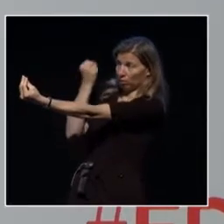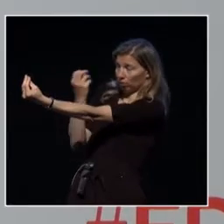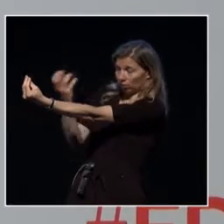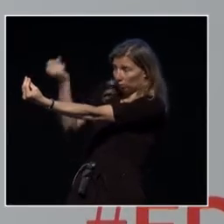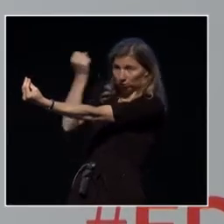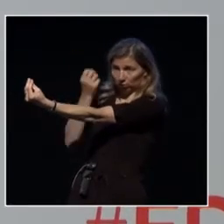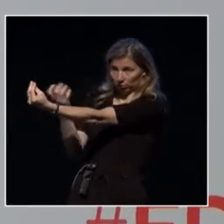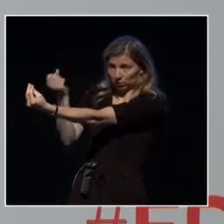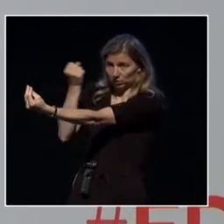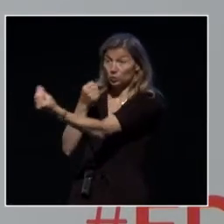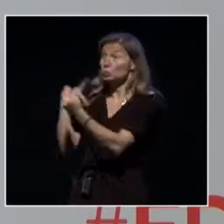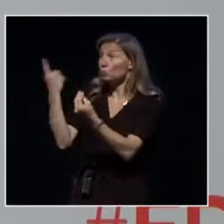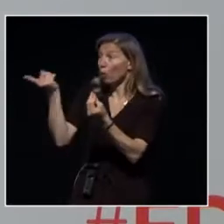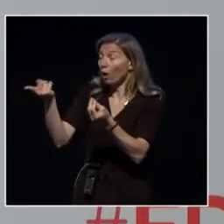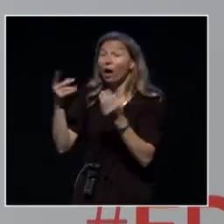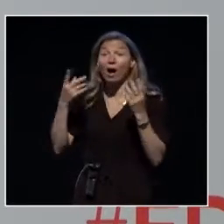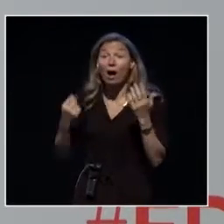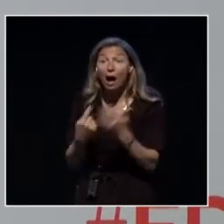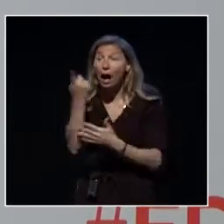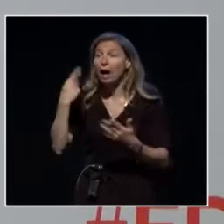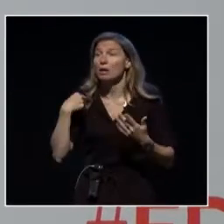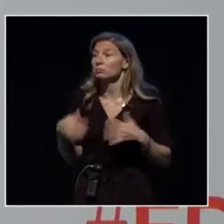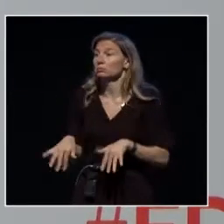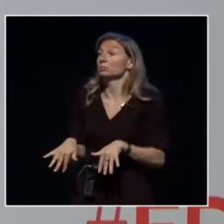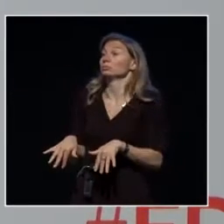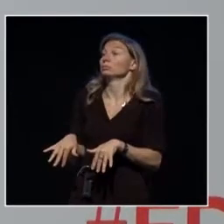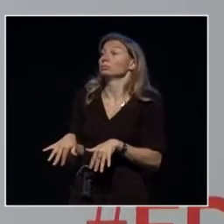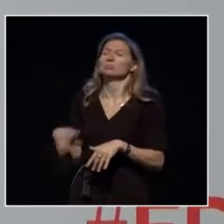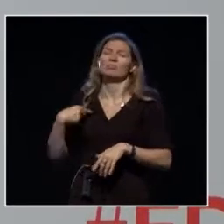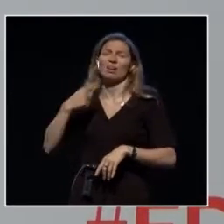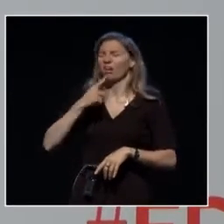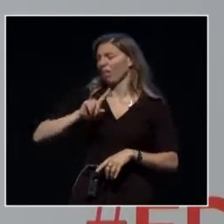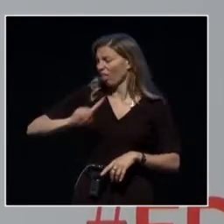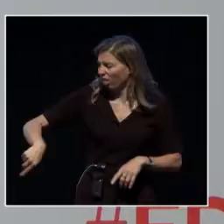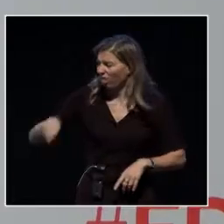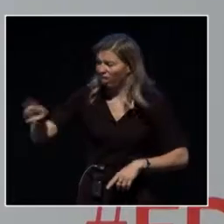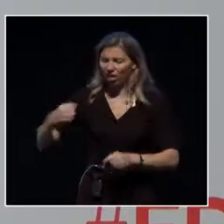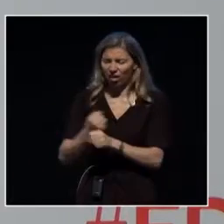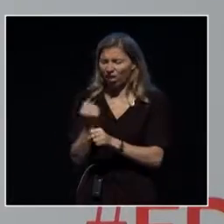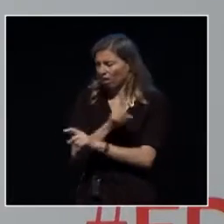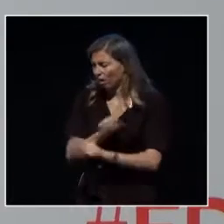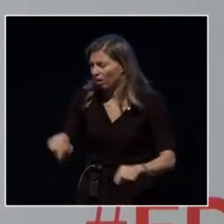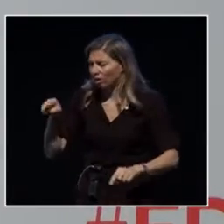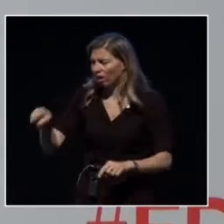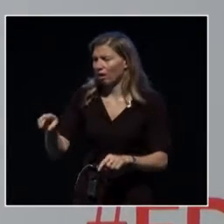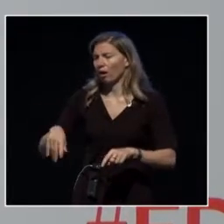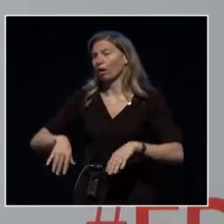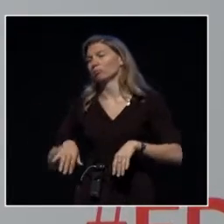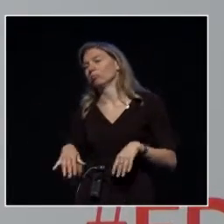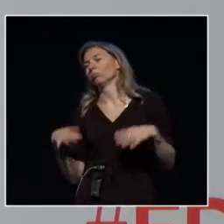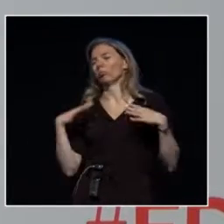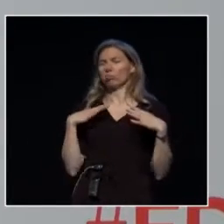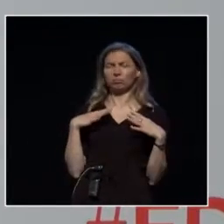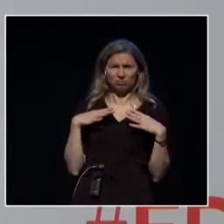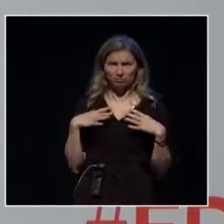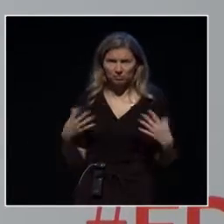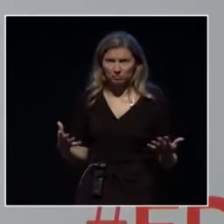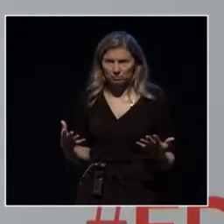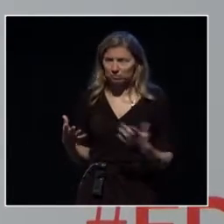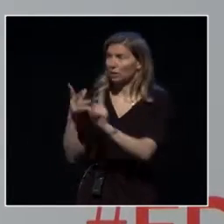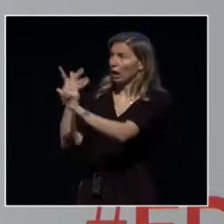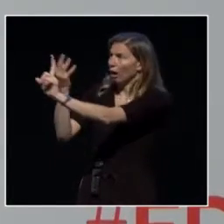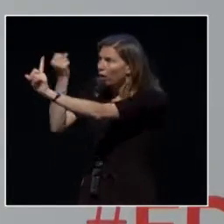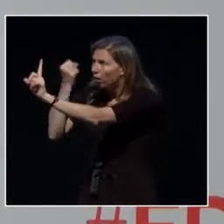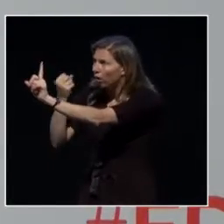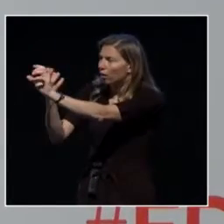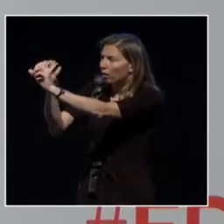remain paralyzed. And we blame them. We say they're lazy, they're not working, they're not earning their money. But we forgot